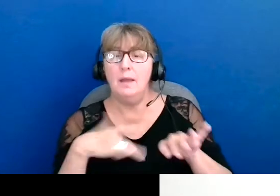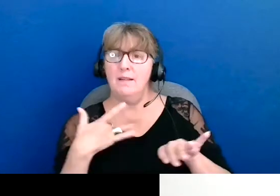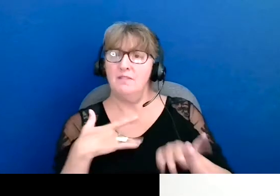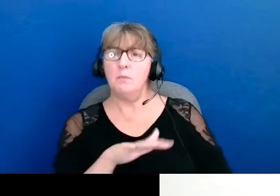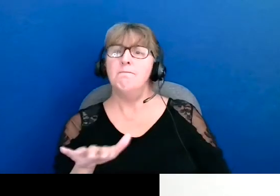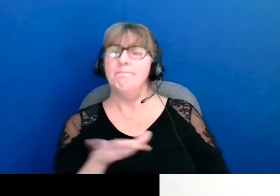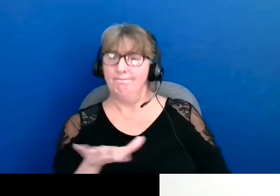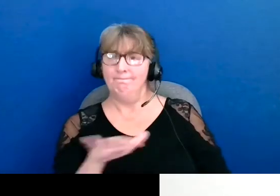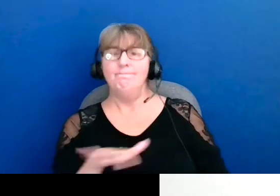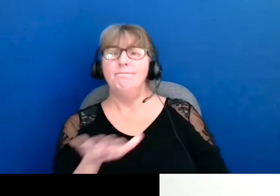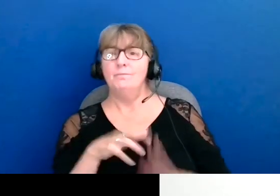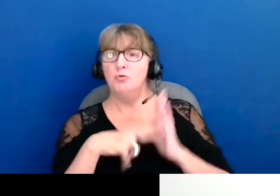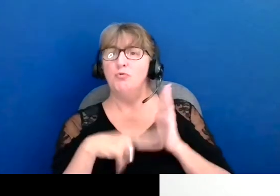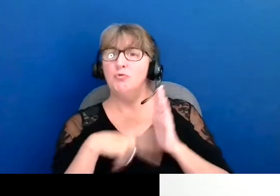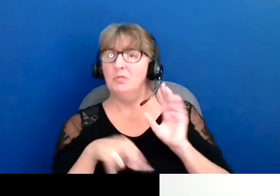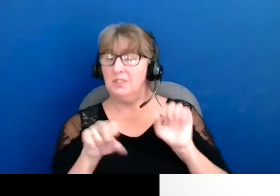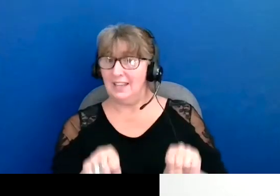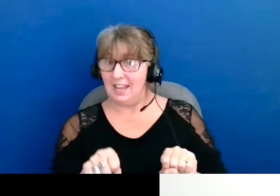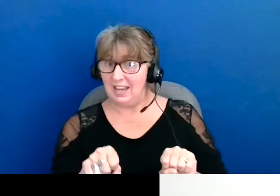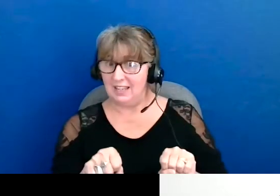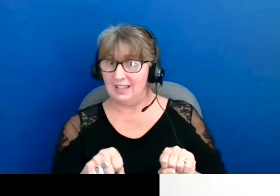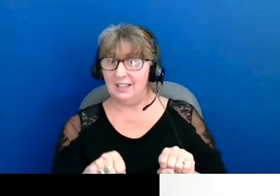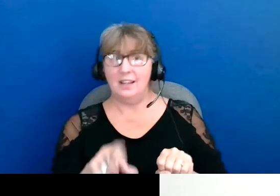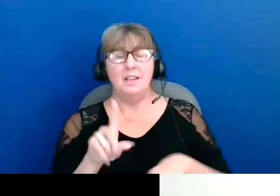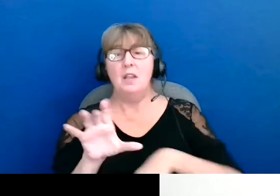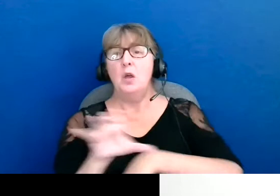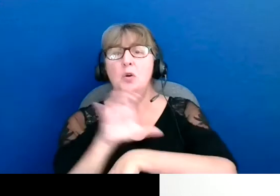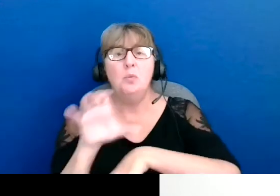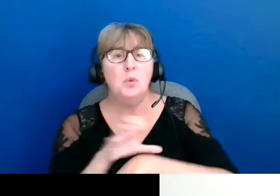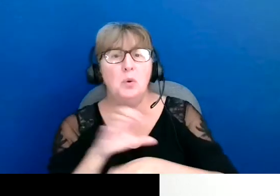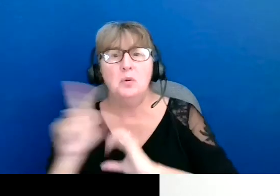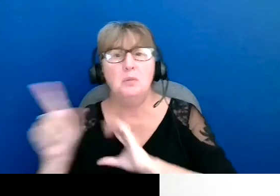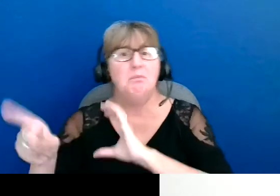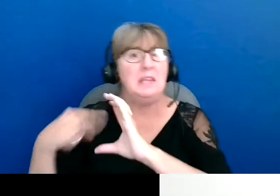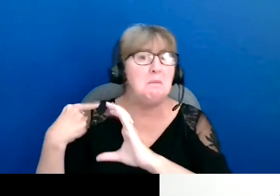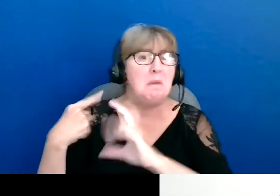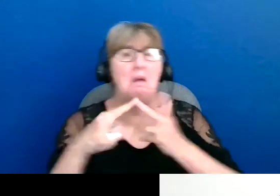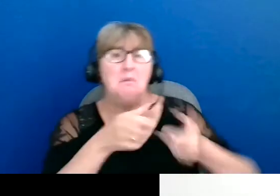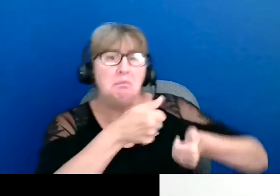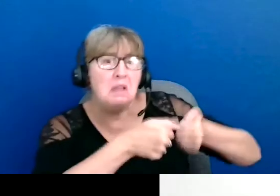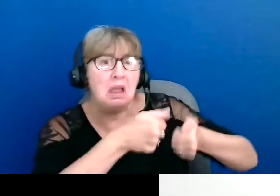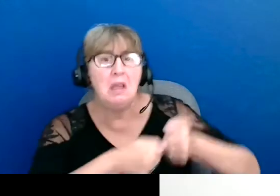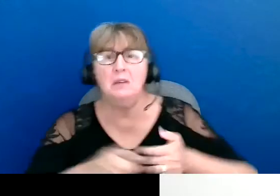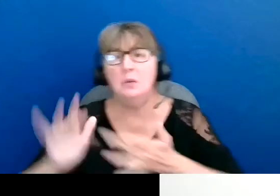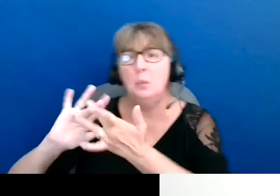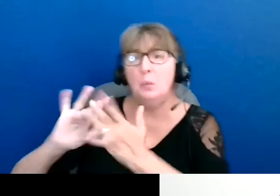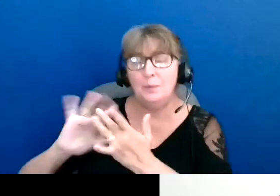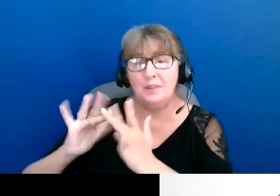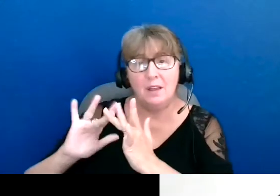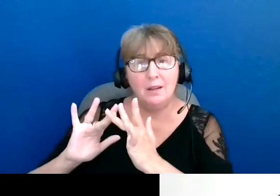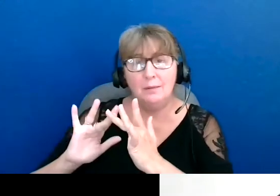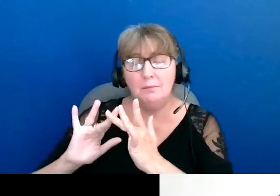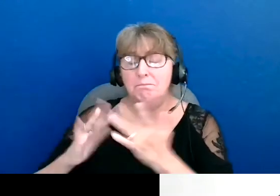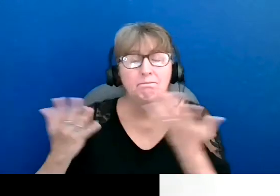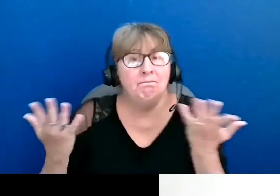these accessible computers can get email, text messages, websites. So once